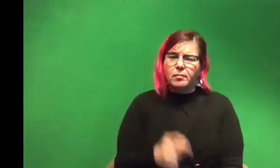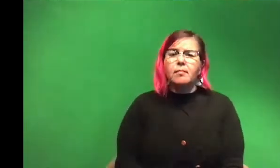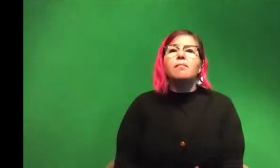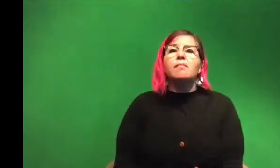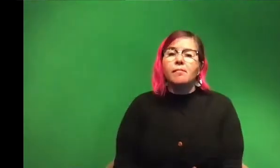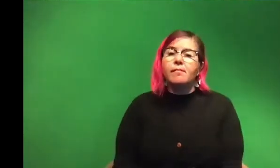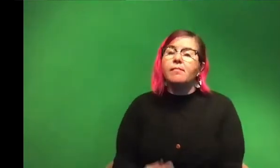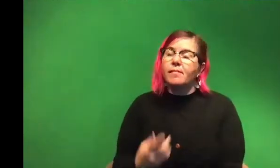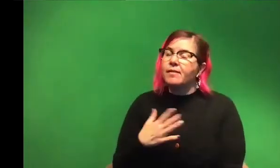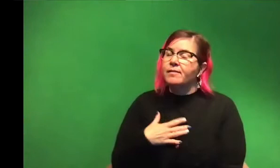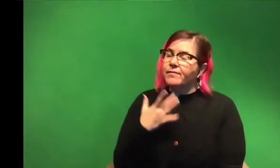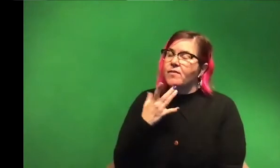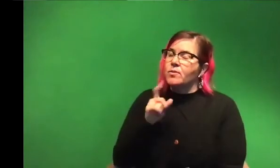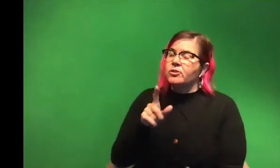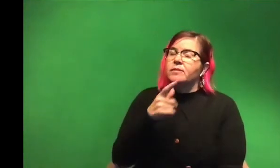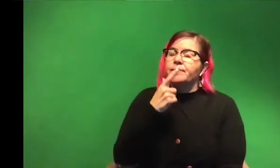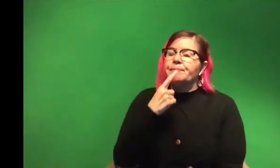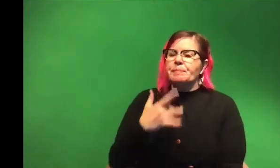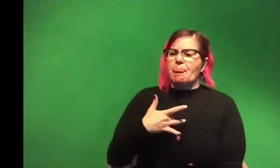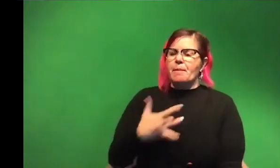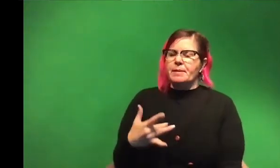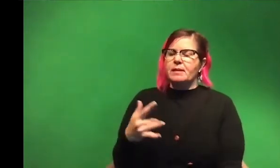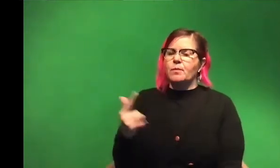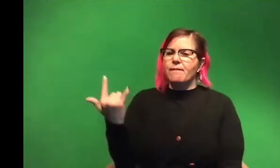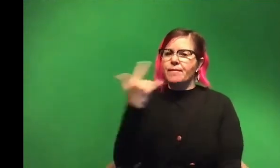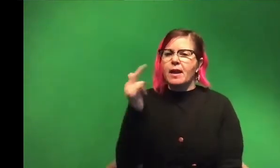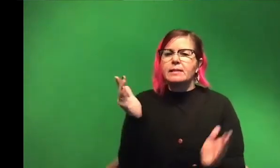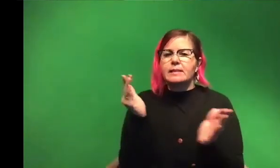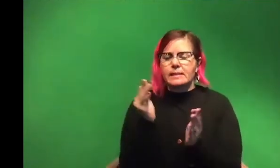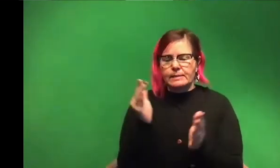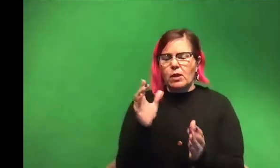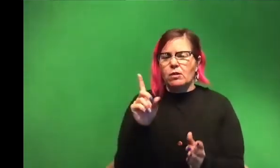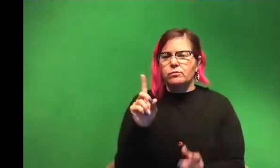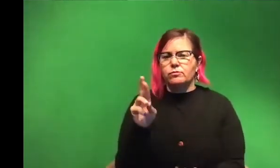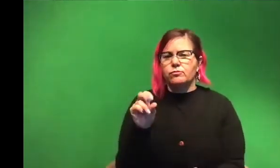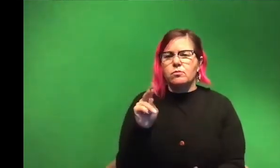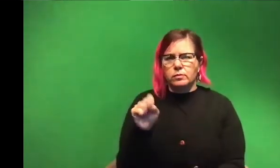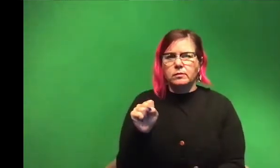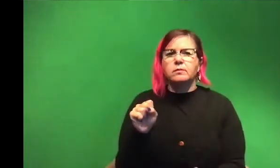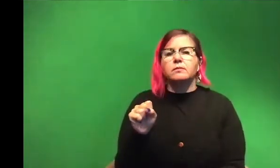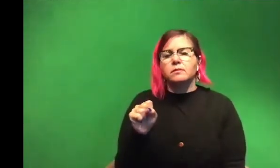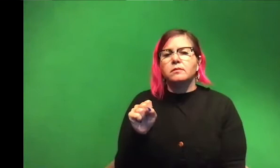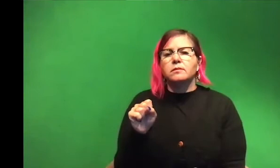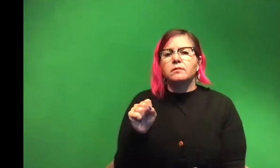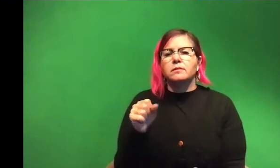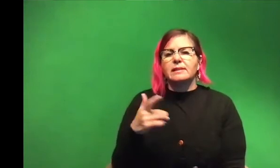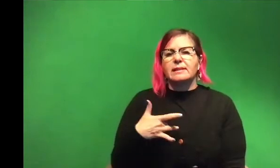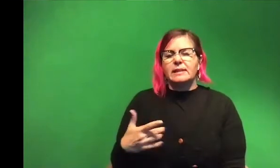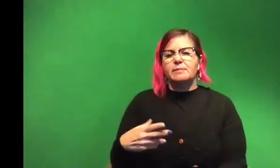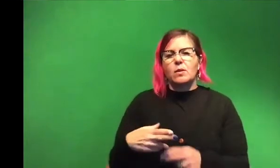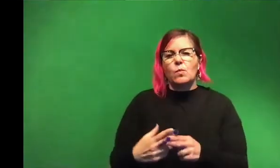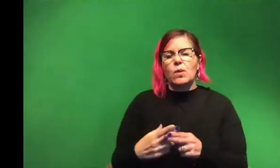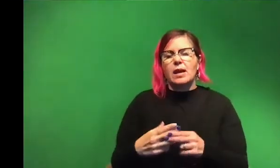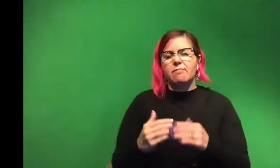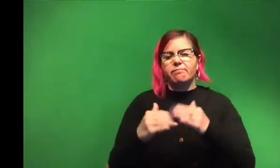my favorite questions. So we primarily fly small unmanned aircraft systems, which means that our drones typically weigh less than